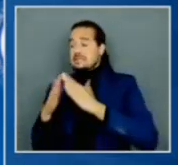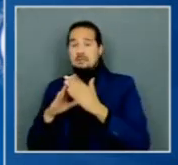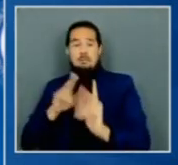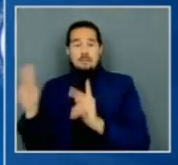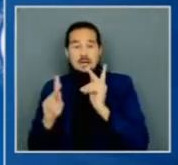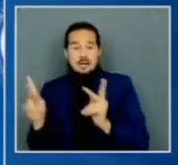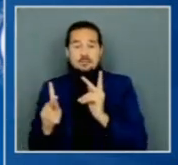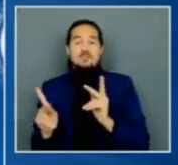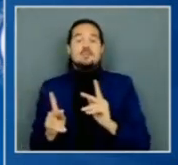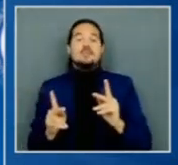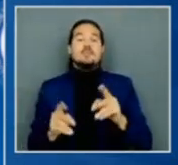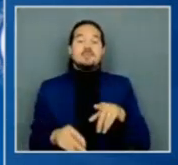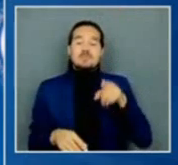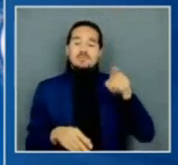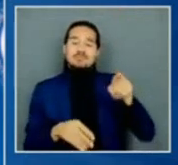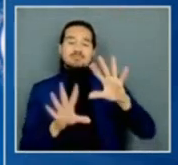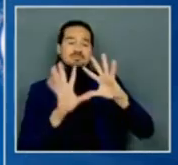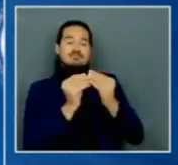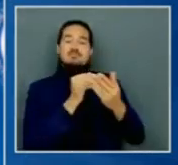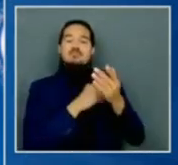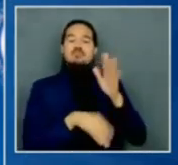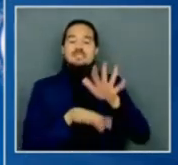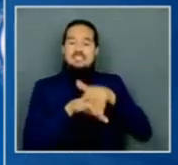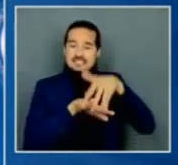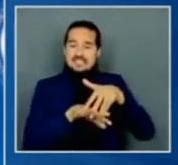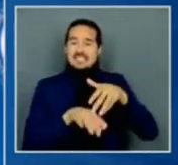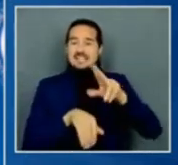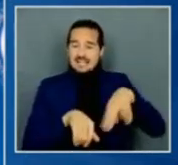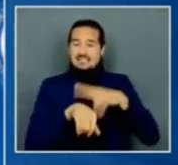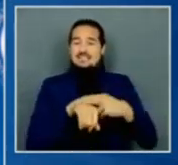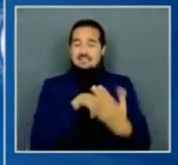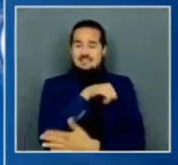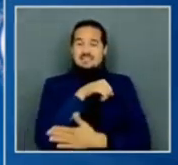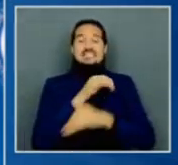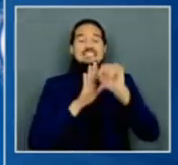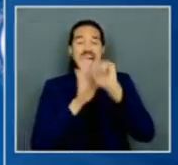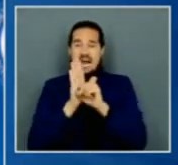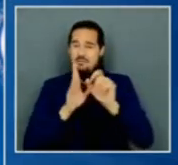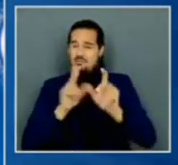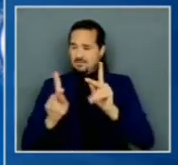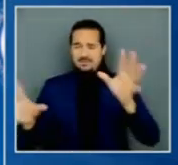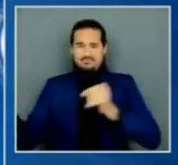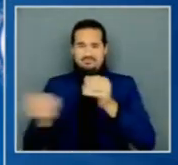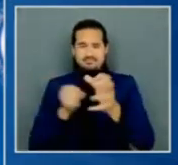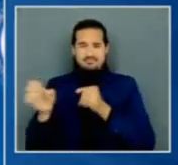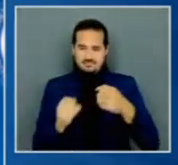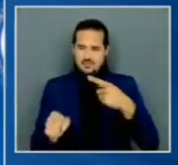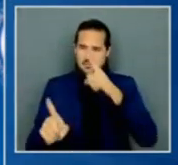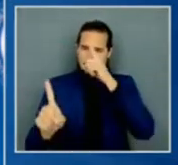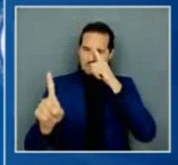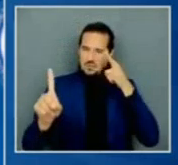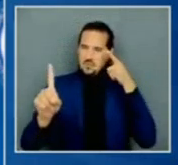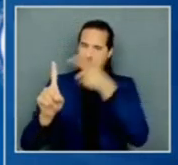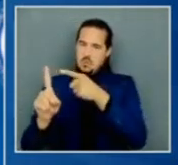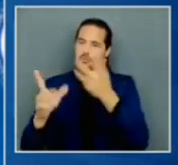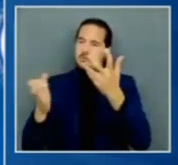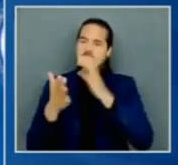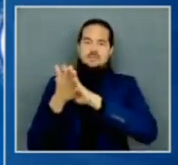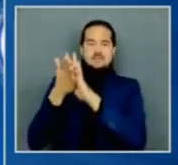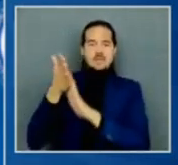tribal nations, mayors, counties, states, everyone who has a stake in American infrastructure to design a better